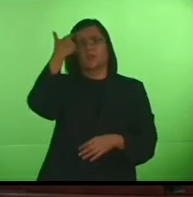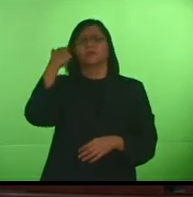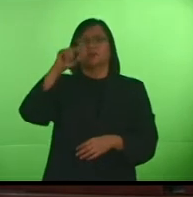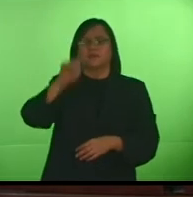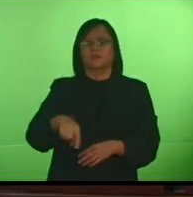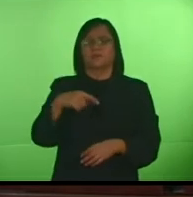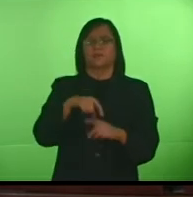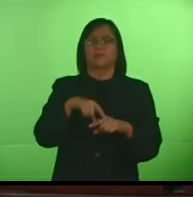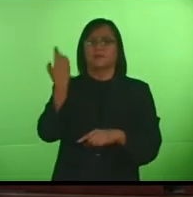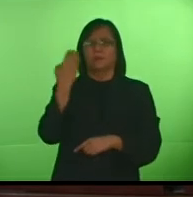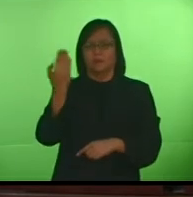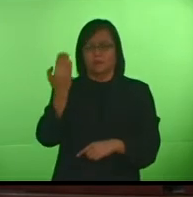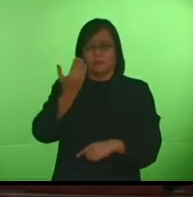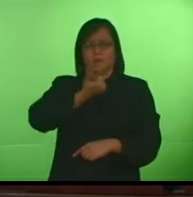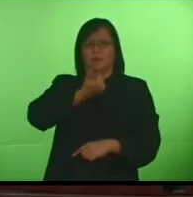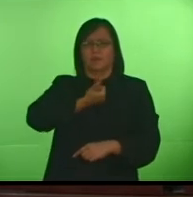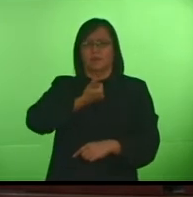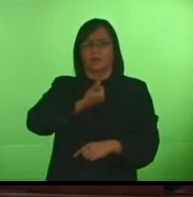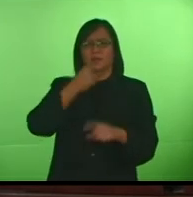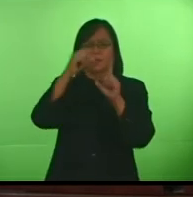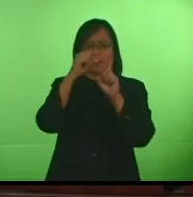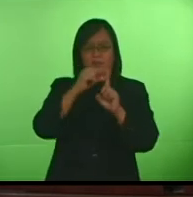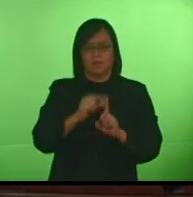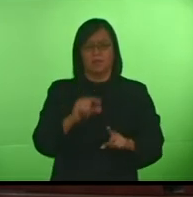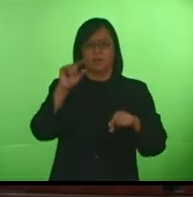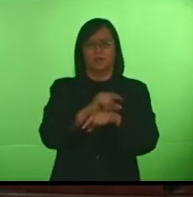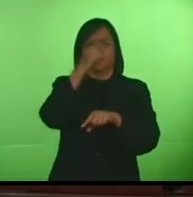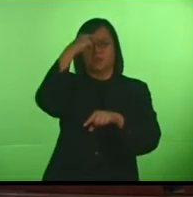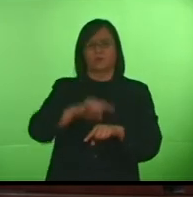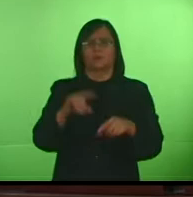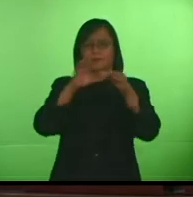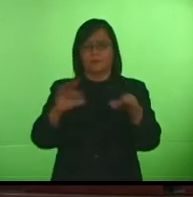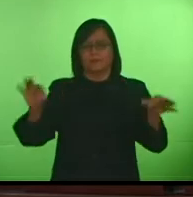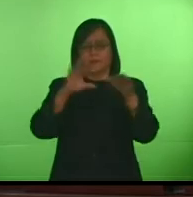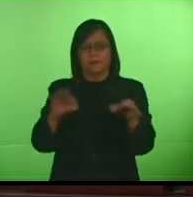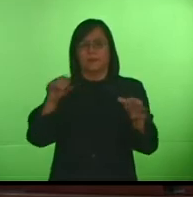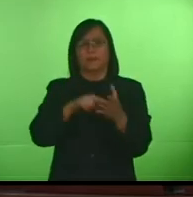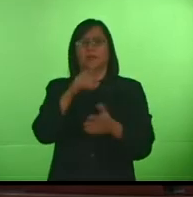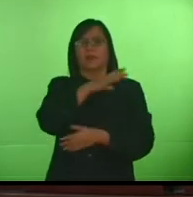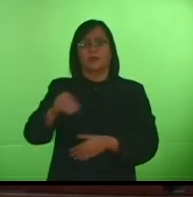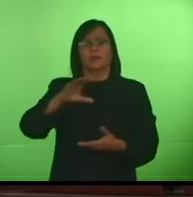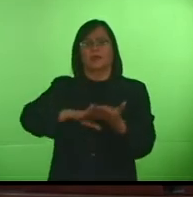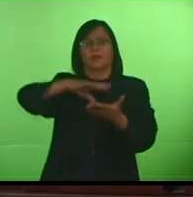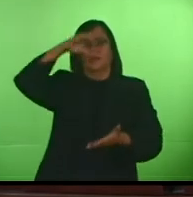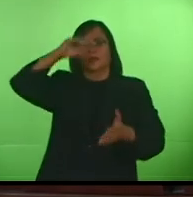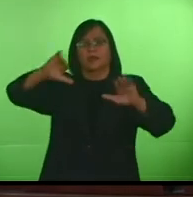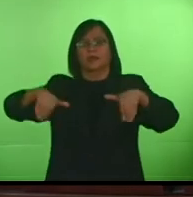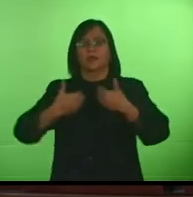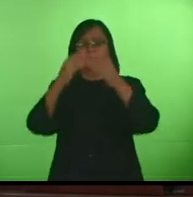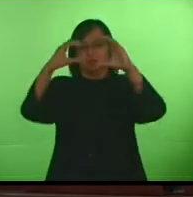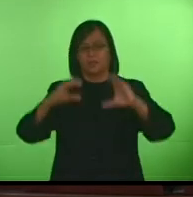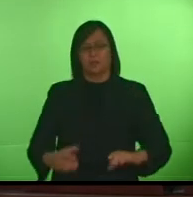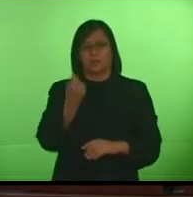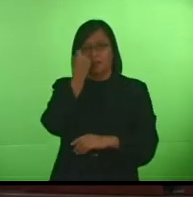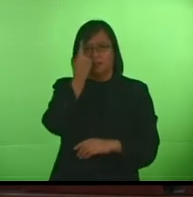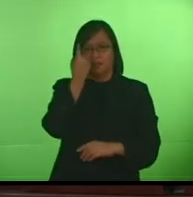familiarize yourself with words used in this type of essay and learn how to interpret charts and graphs. Yeah, in